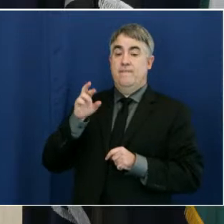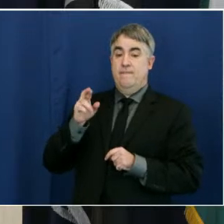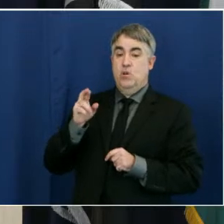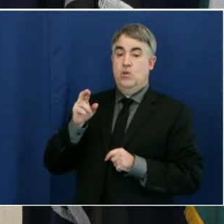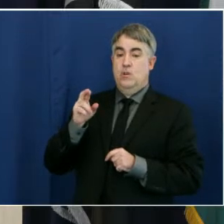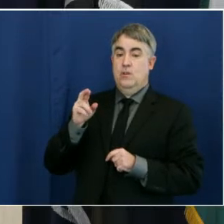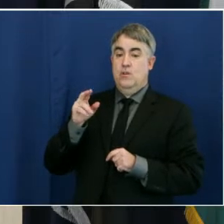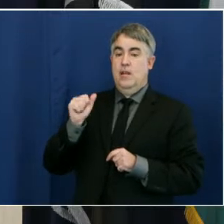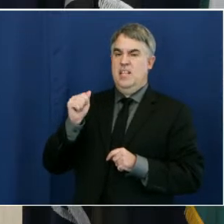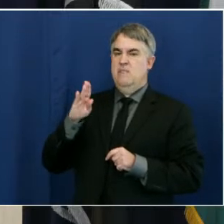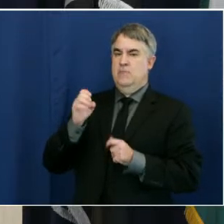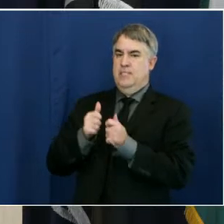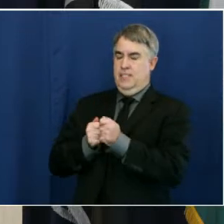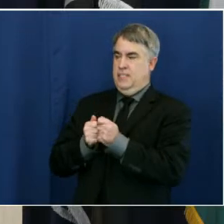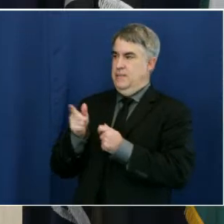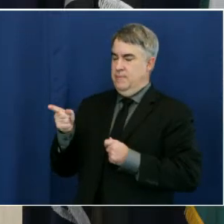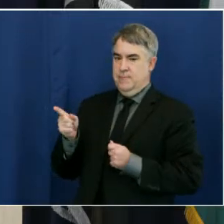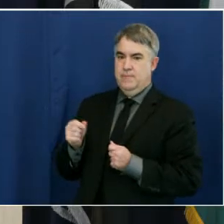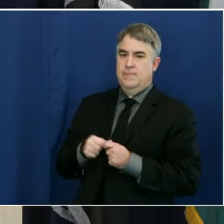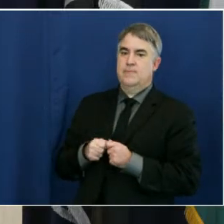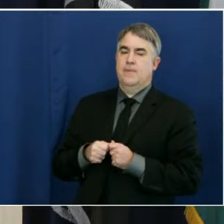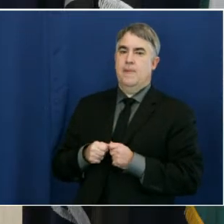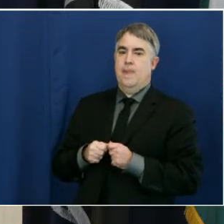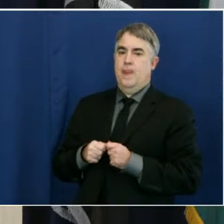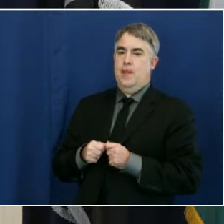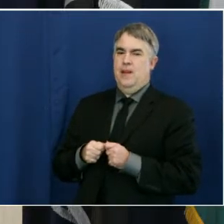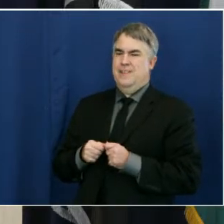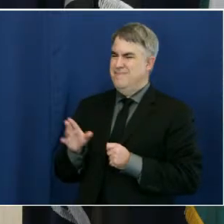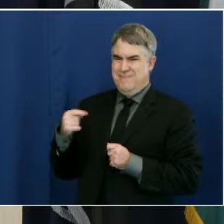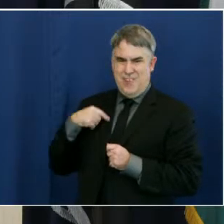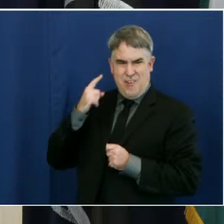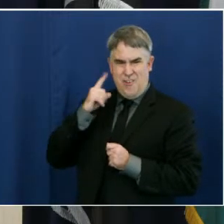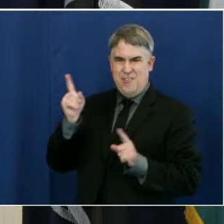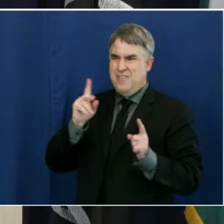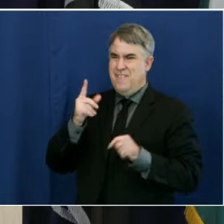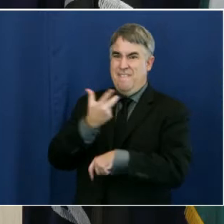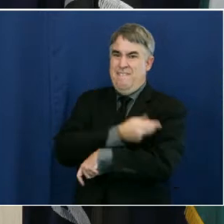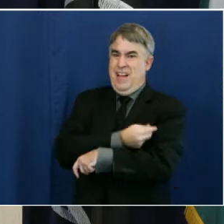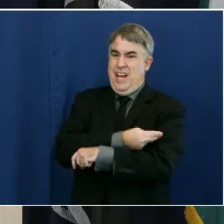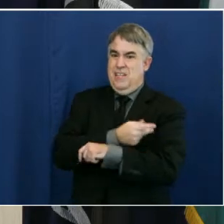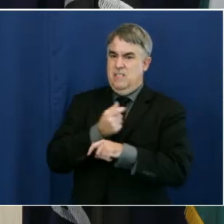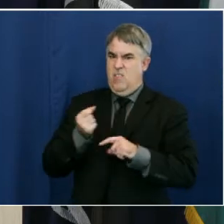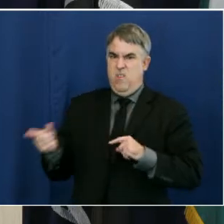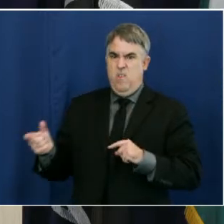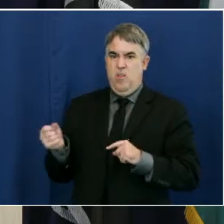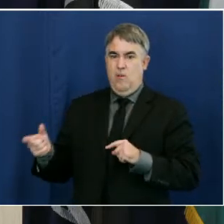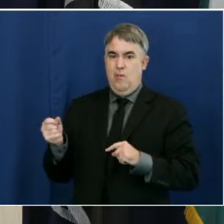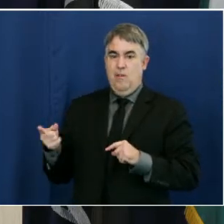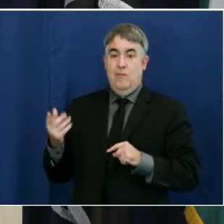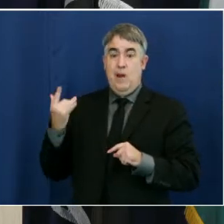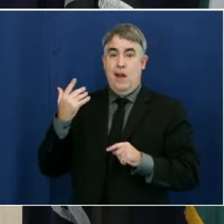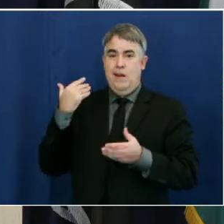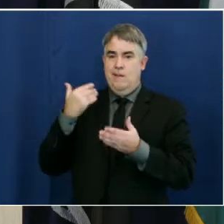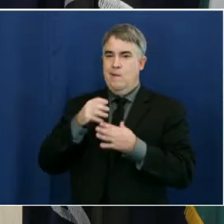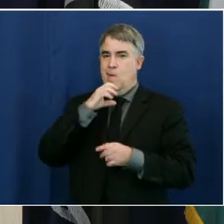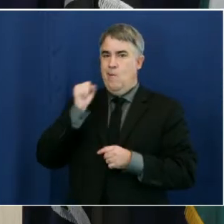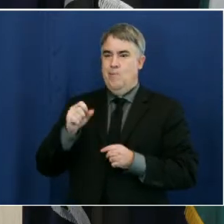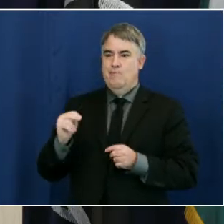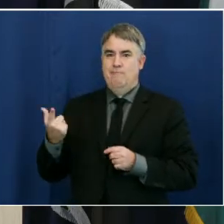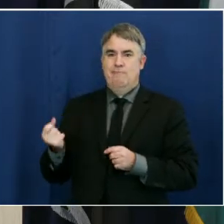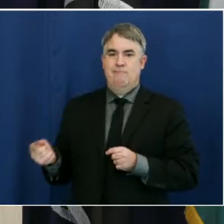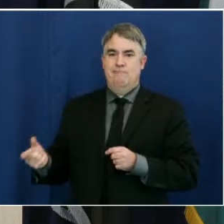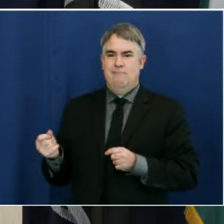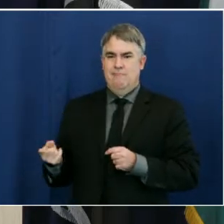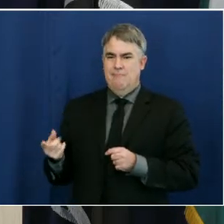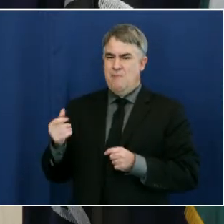News. We're hearing reports of some vaccines being thrown away so they don't go bad instead of being given to people who aren't in phase 1A. What is the guidance